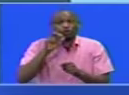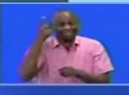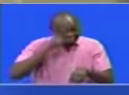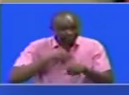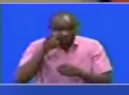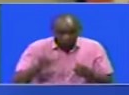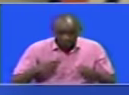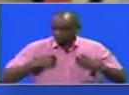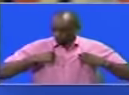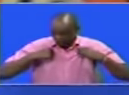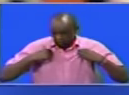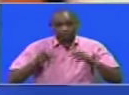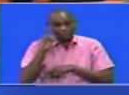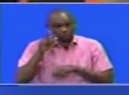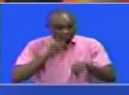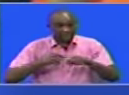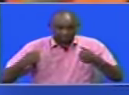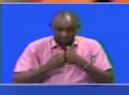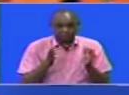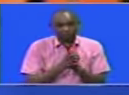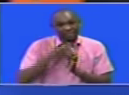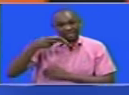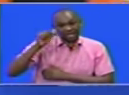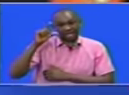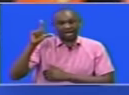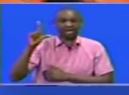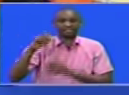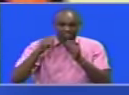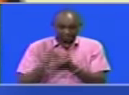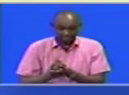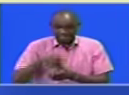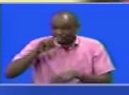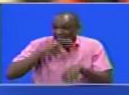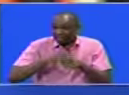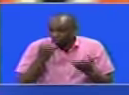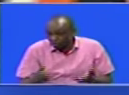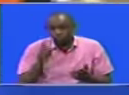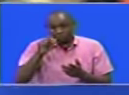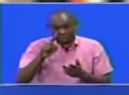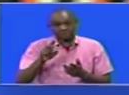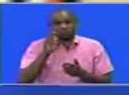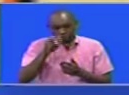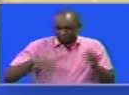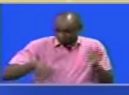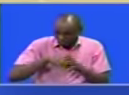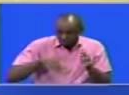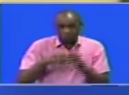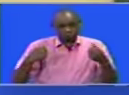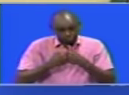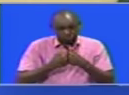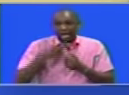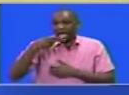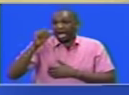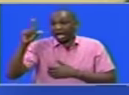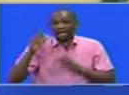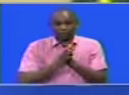time the jerseys that they will use for the game against Hull City. The players also got a chance to watch the English Premier League tie between Hull